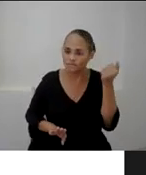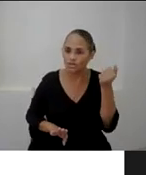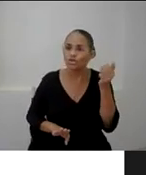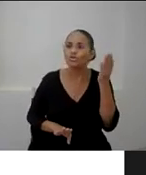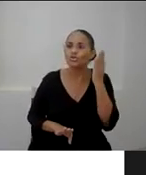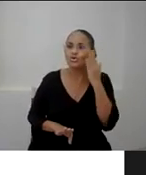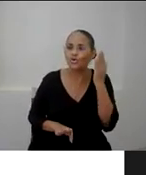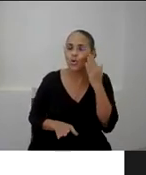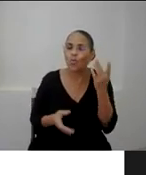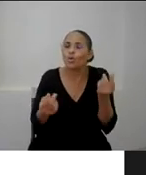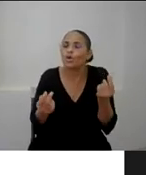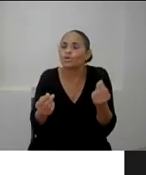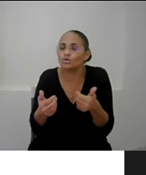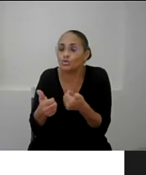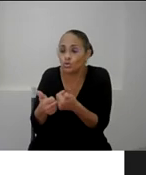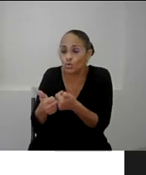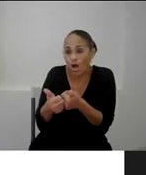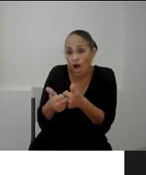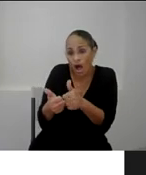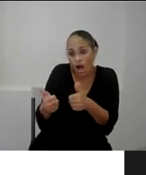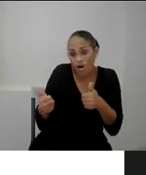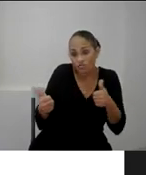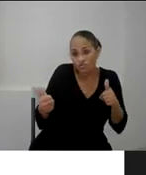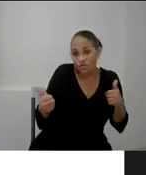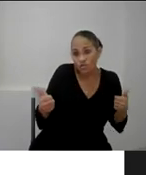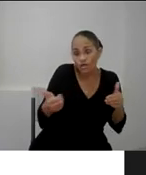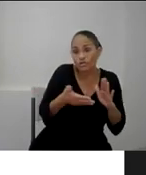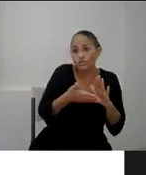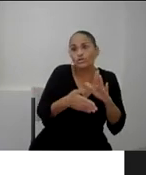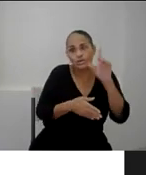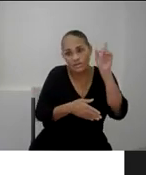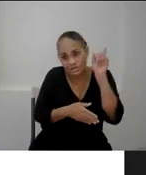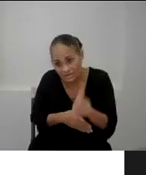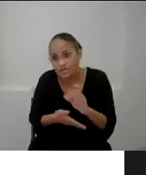what we can do to avoid them needing to be calmed in the first place.